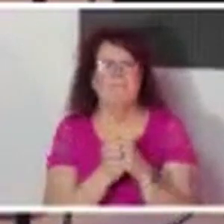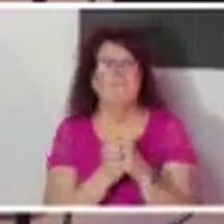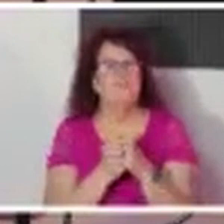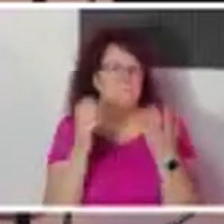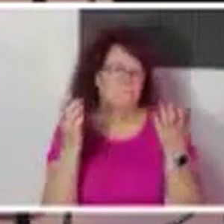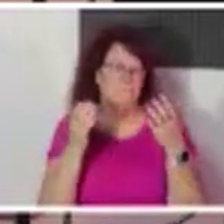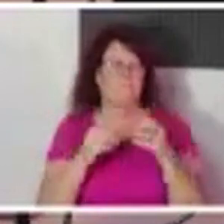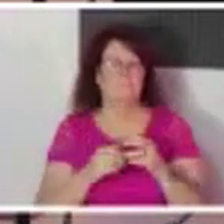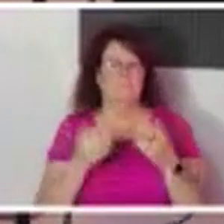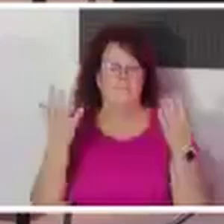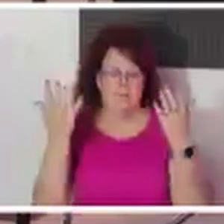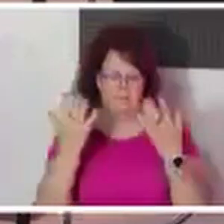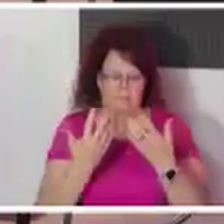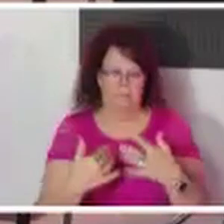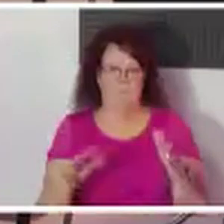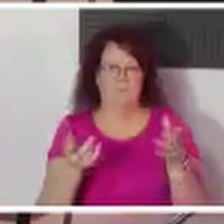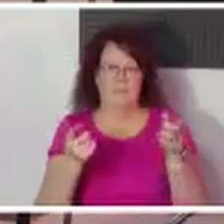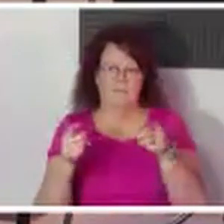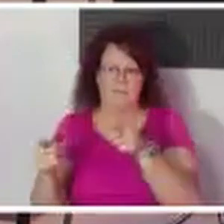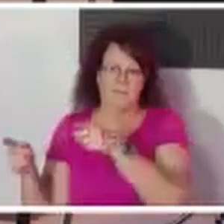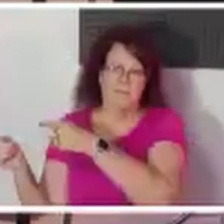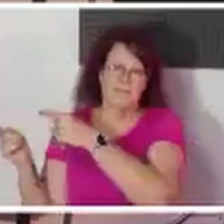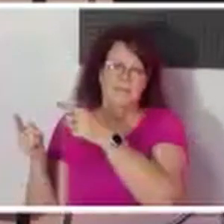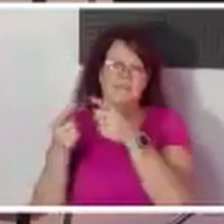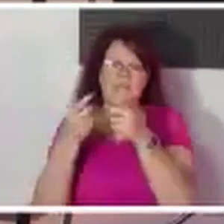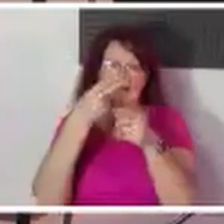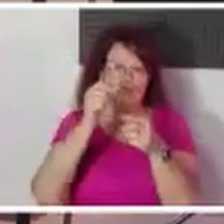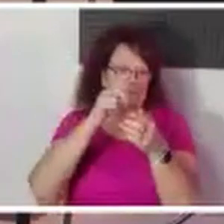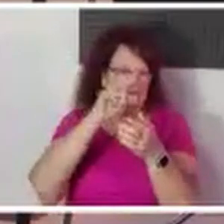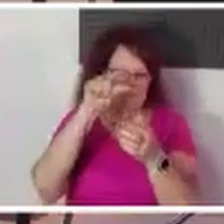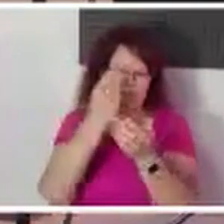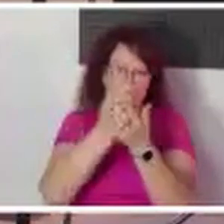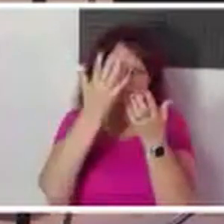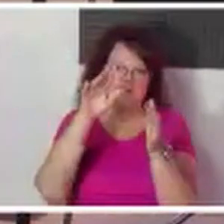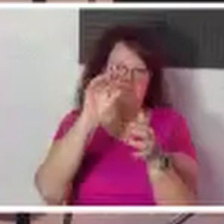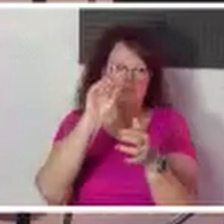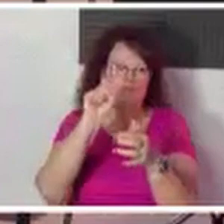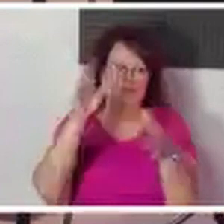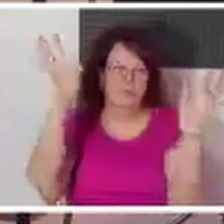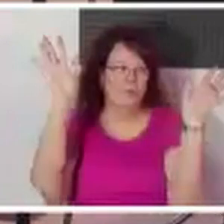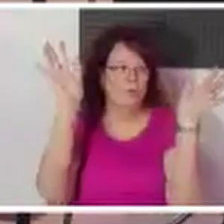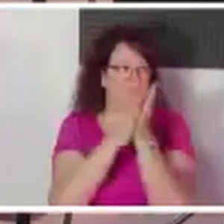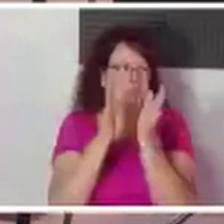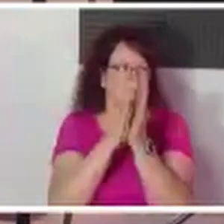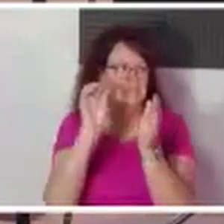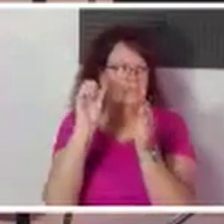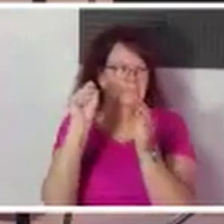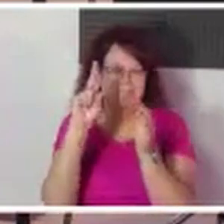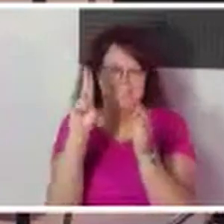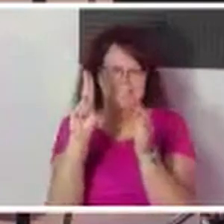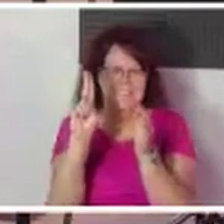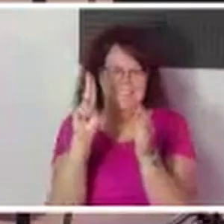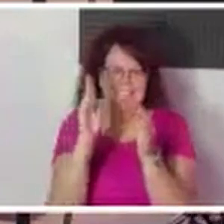So all of that occurred, got through high school, graduated. OSU was the next step. Not my ideal next